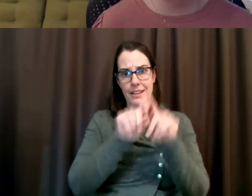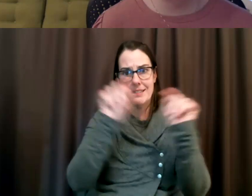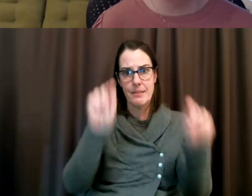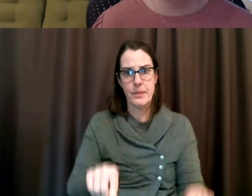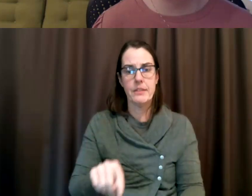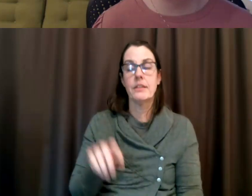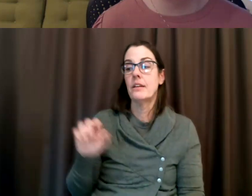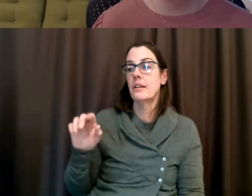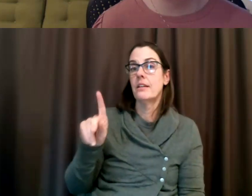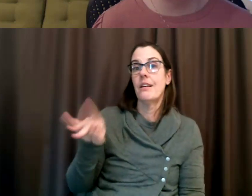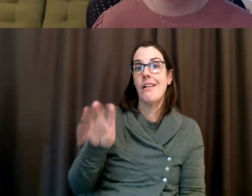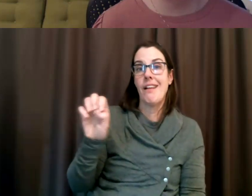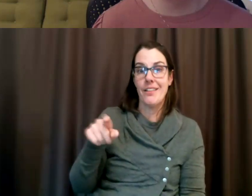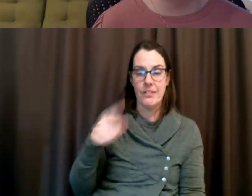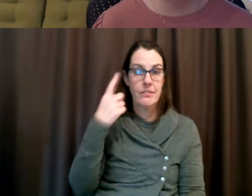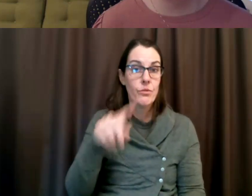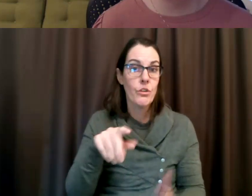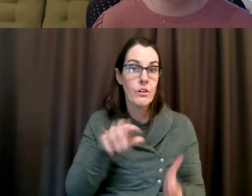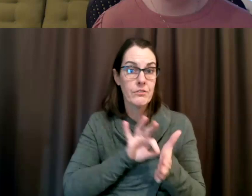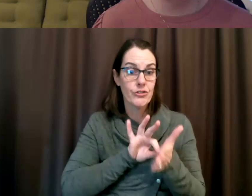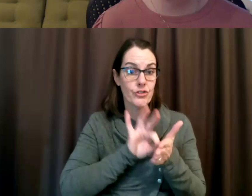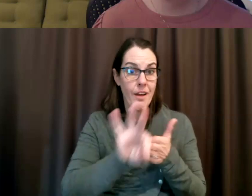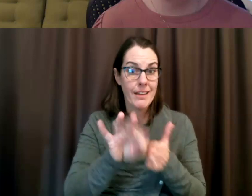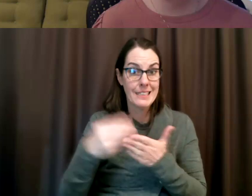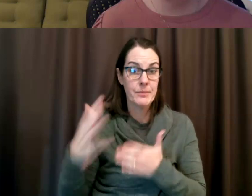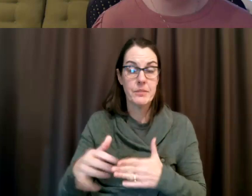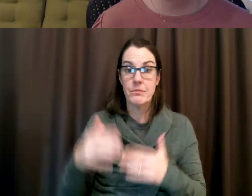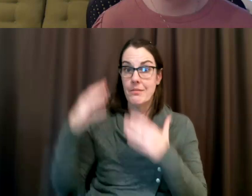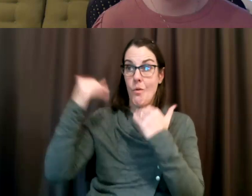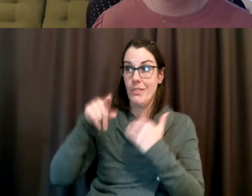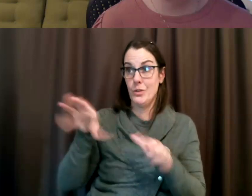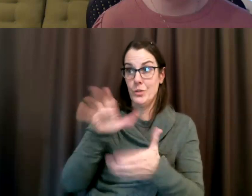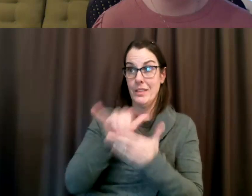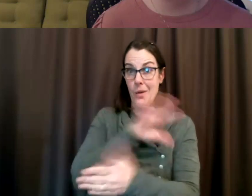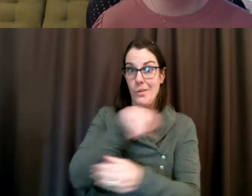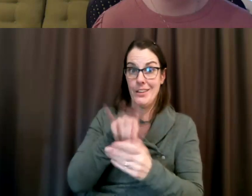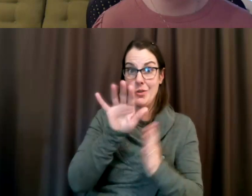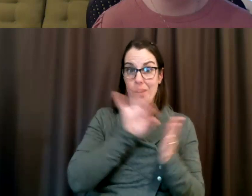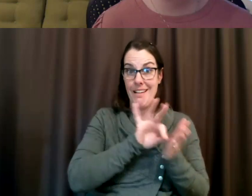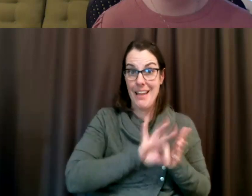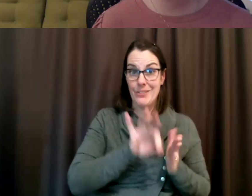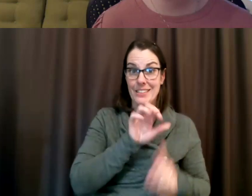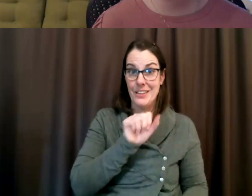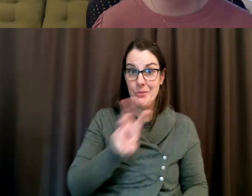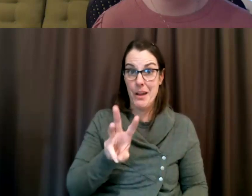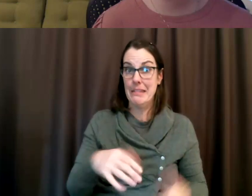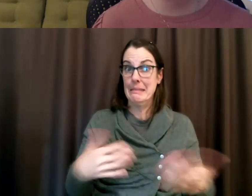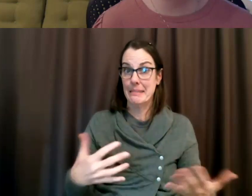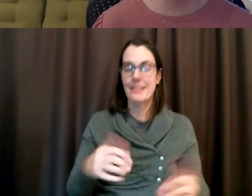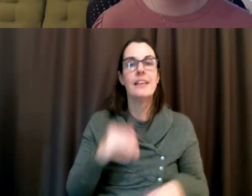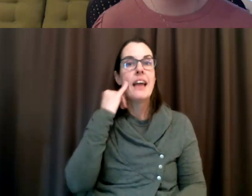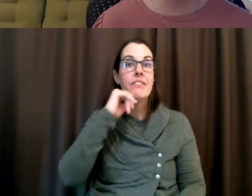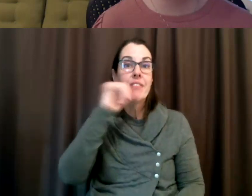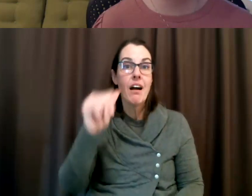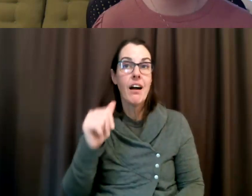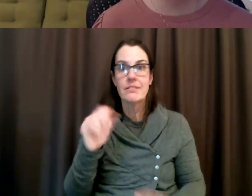So for tracking expenses, I mean, hopefully you're doing that in your accounting software, right? If you don't have an accounting